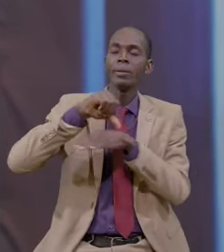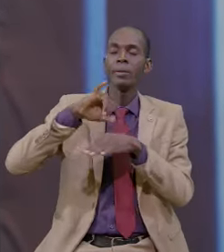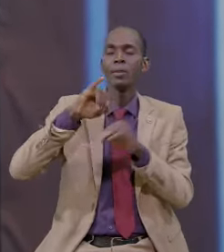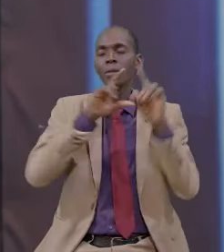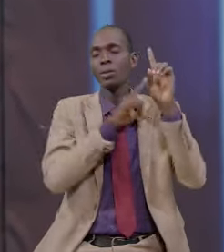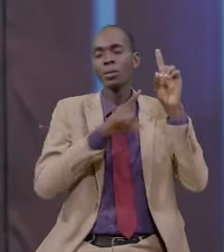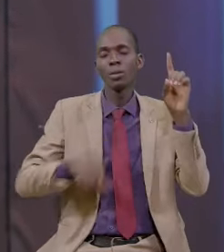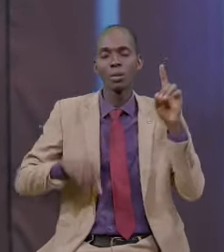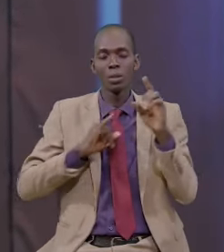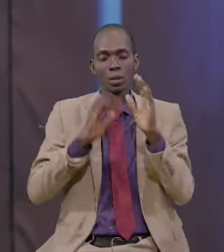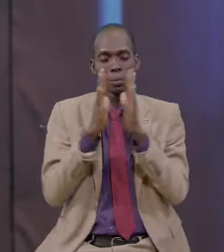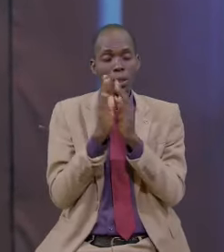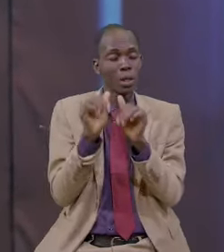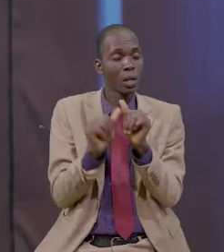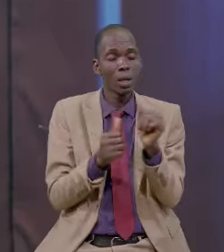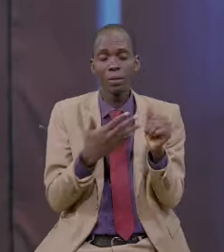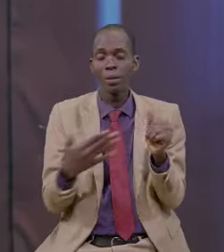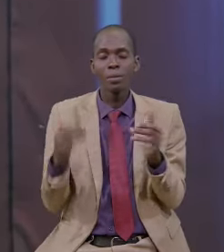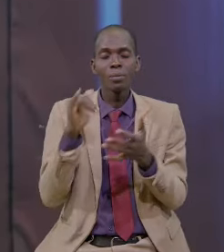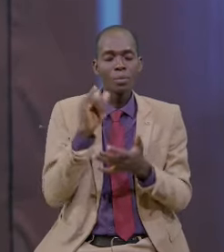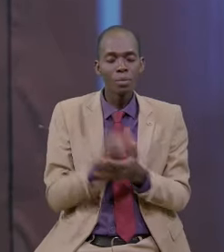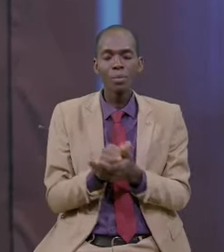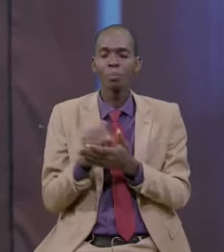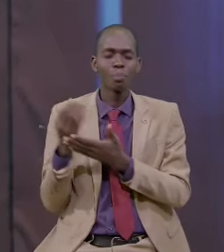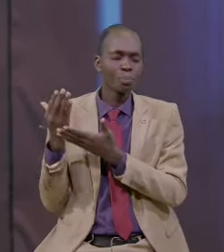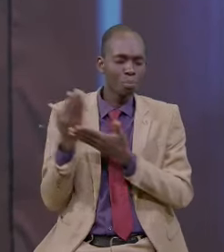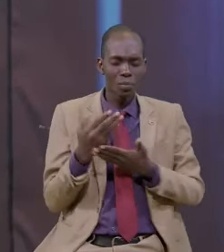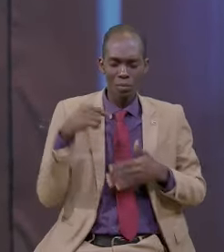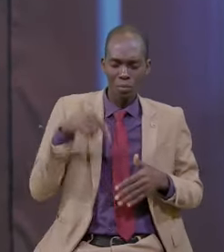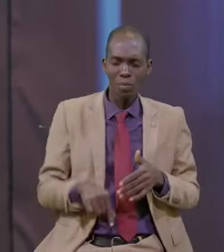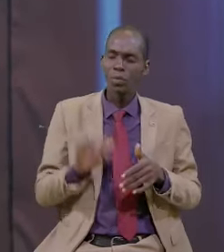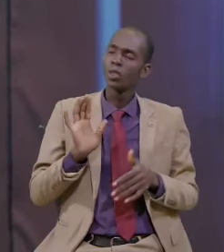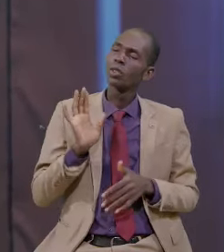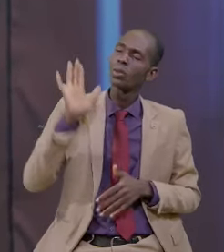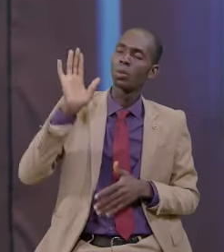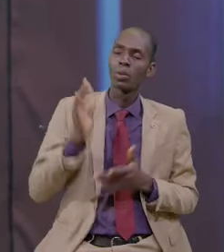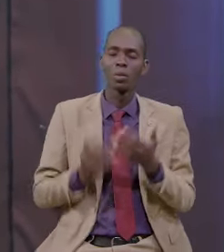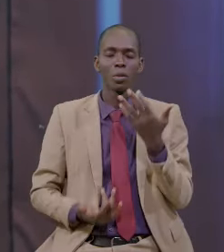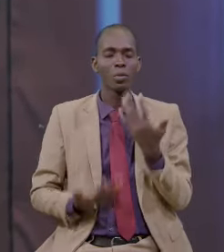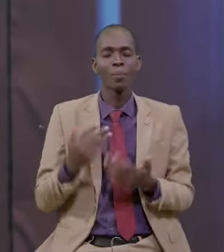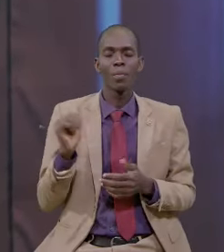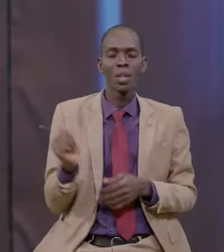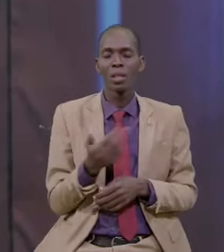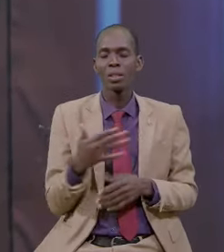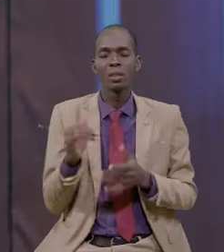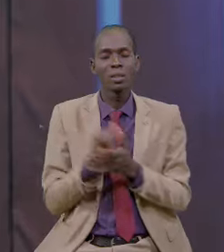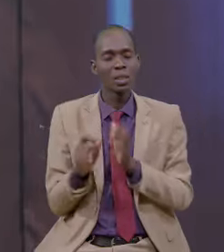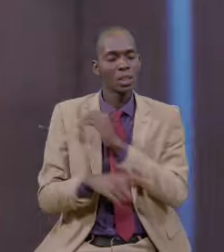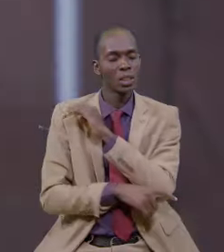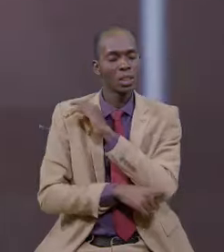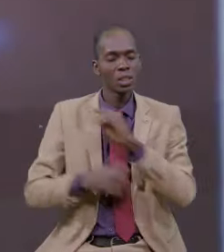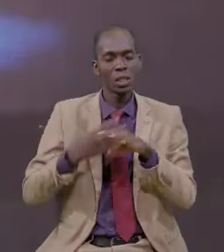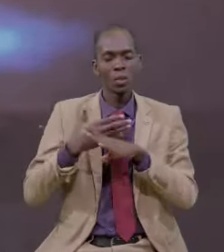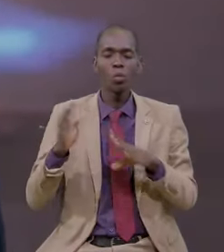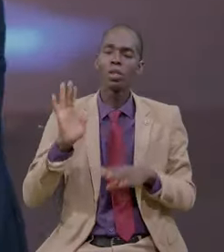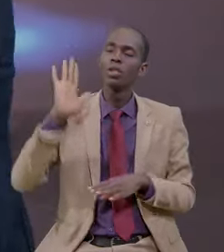pray, everything that quenches fire, everything that robs us of anointing, everything